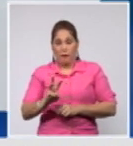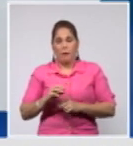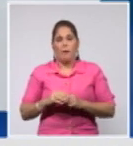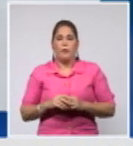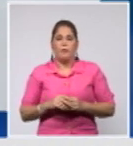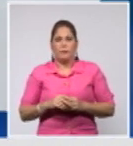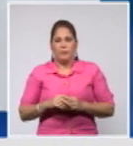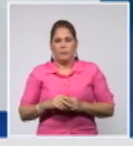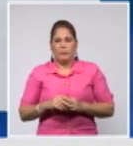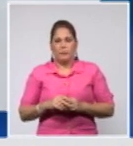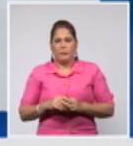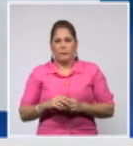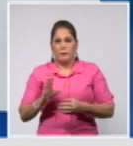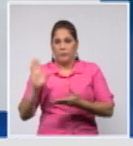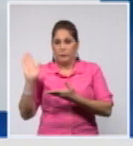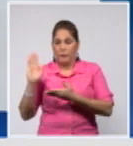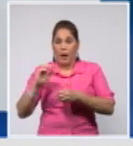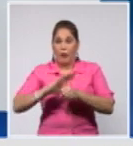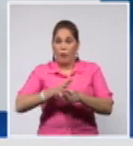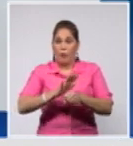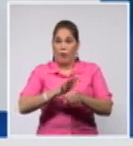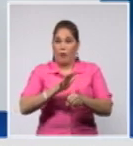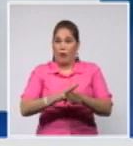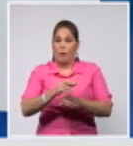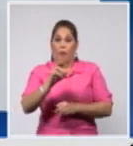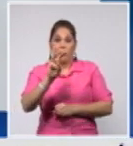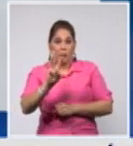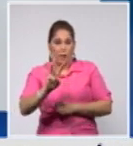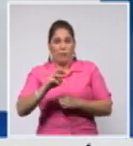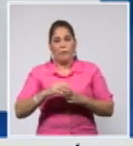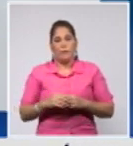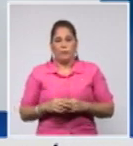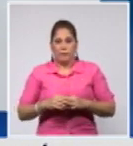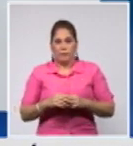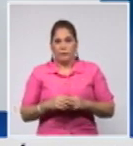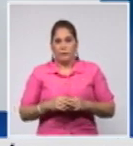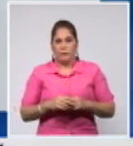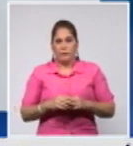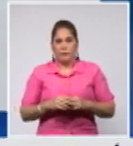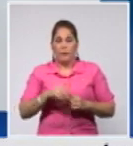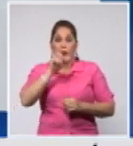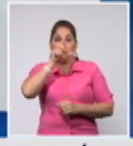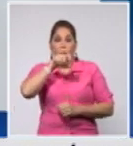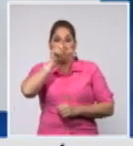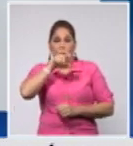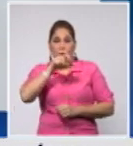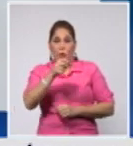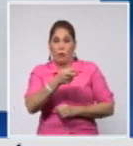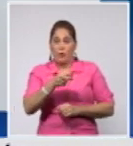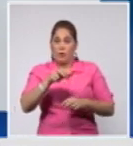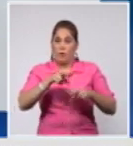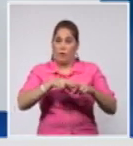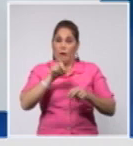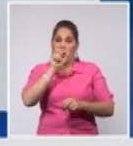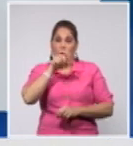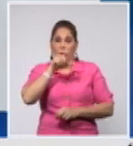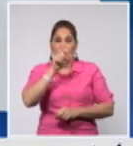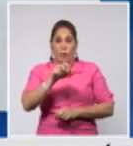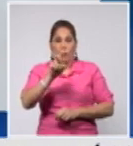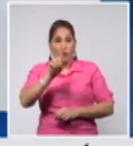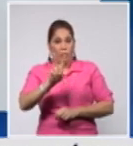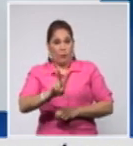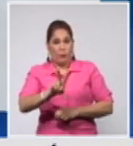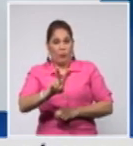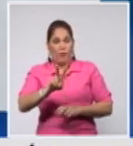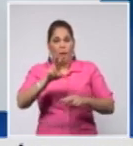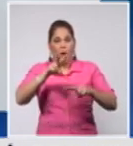2, Habana del Este 1, Guanabacoa 1, and Regla,